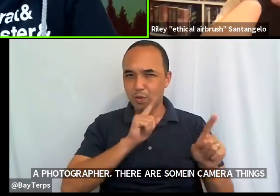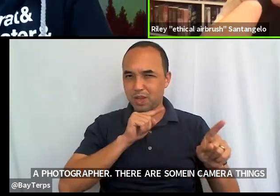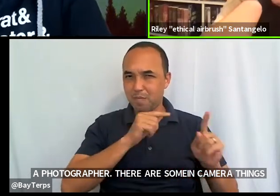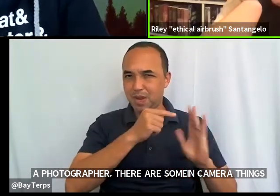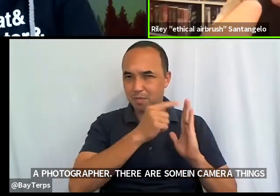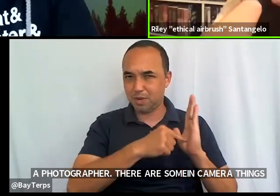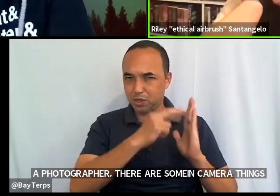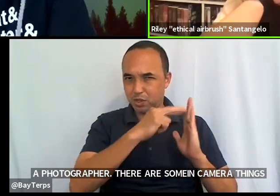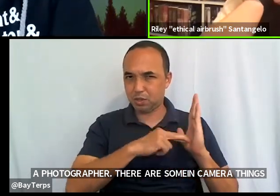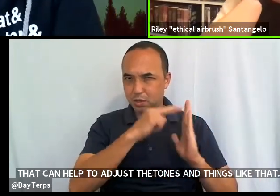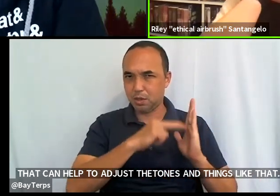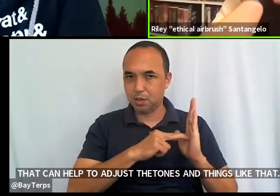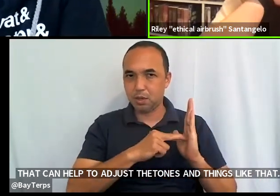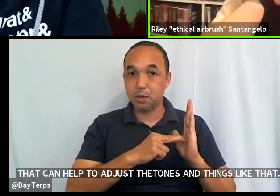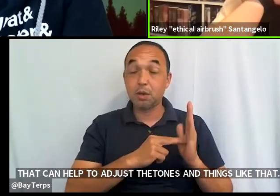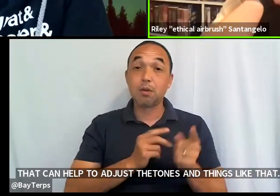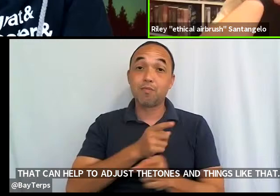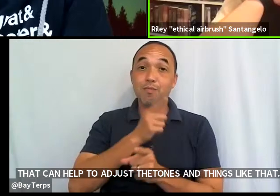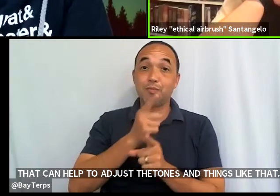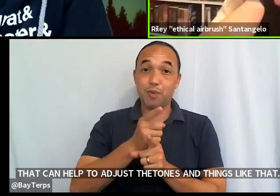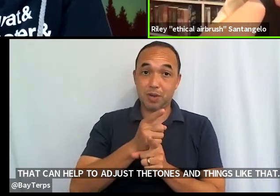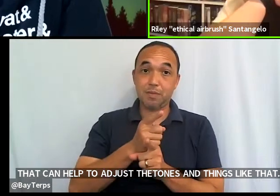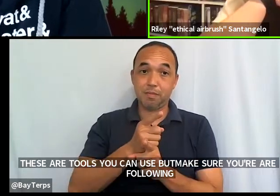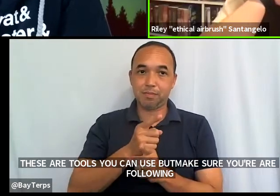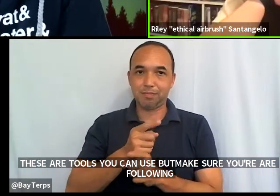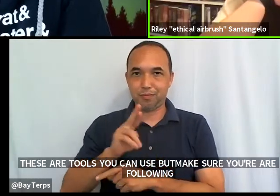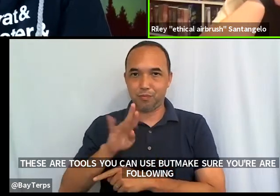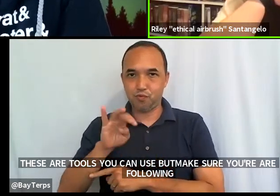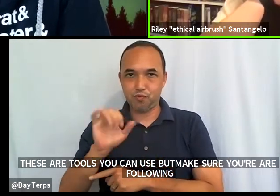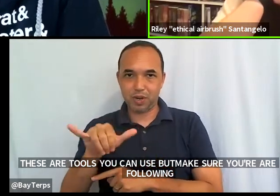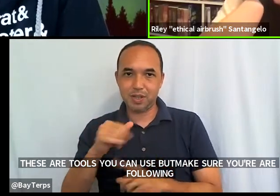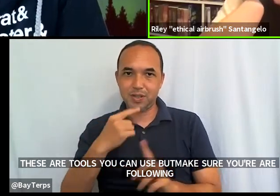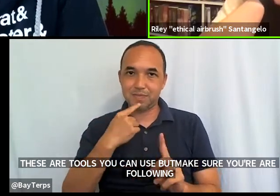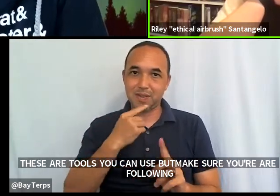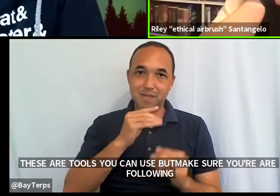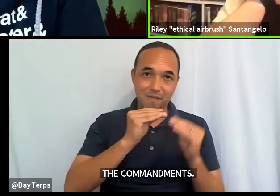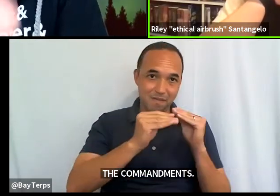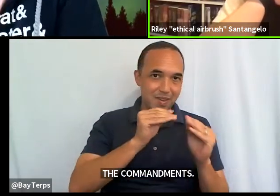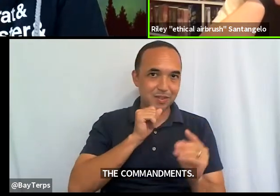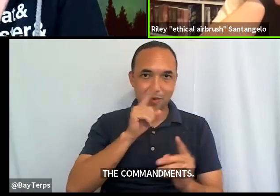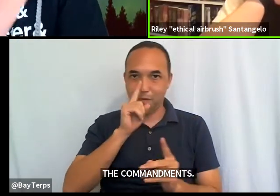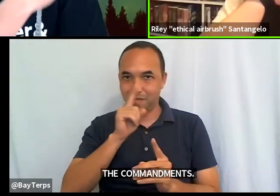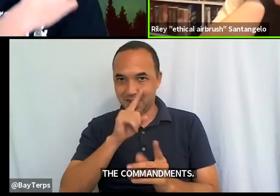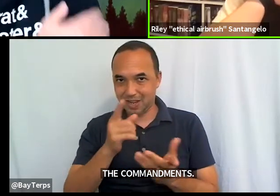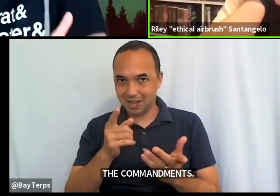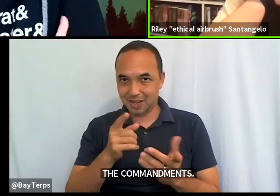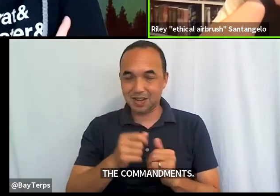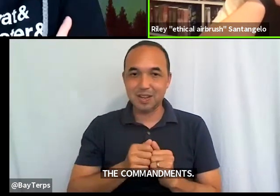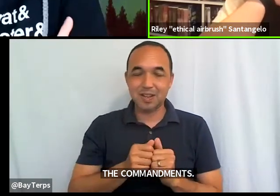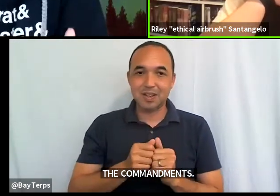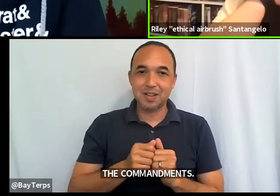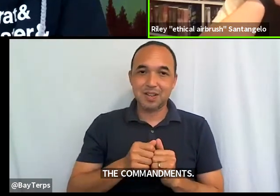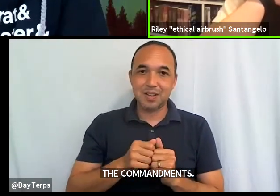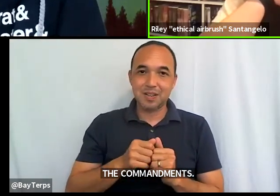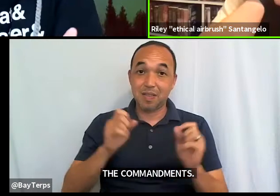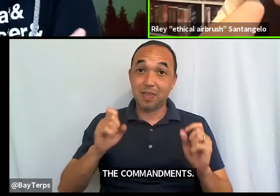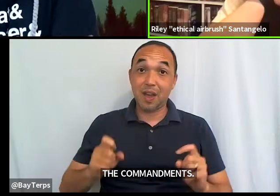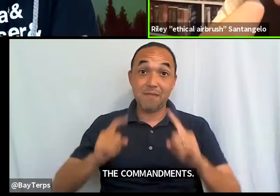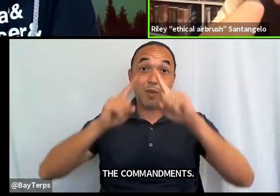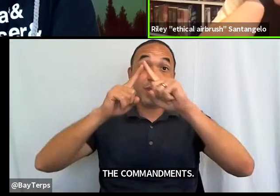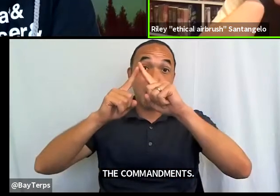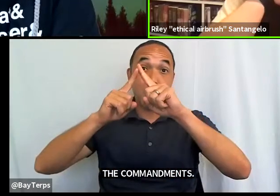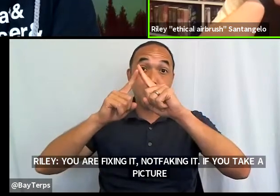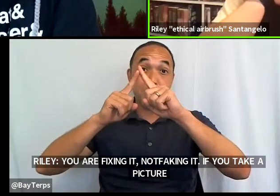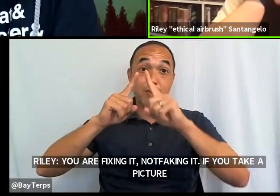You're fixing it. You're not faking it. You don't want to put somebody in front of the Eiffel Tower. But if you take a picture in front of the Eiffel Tower and